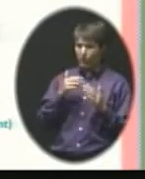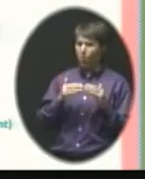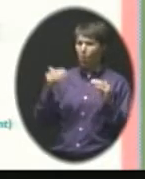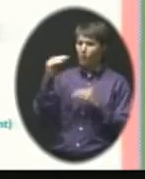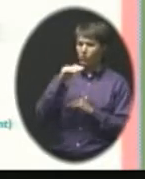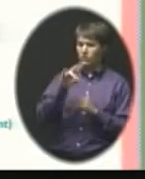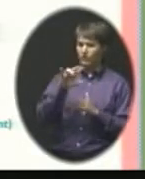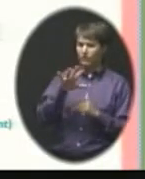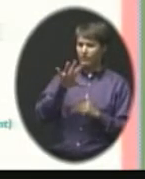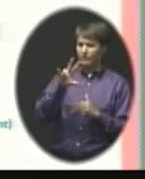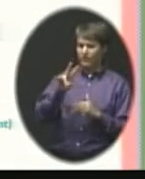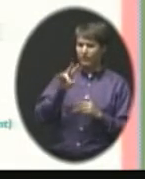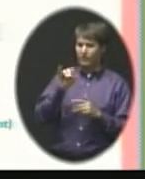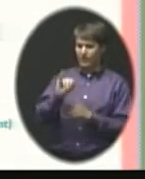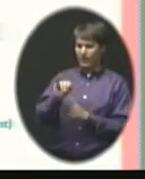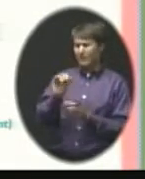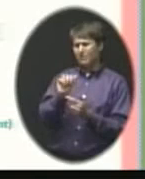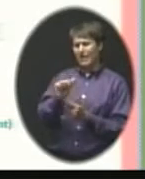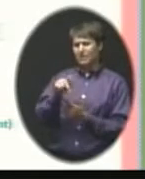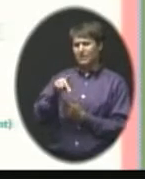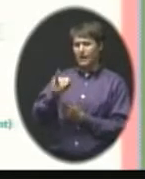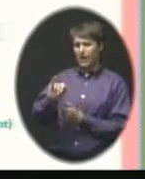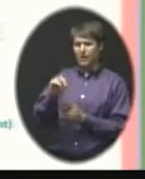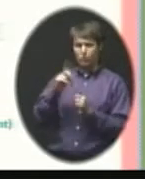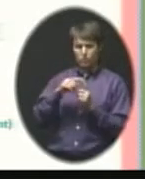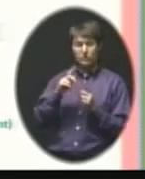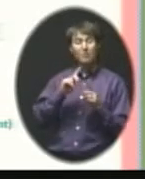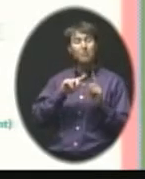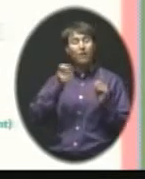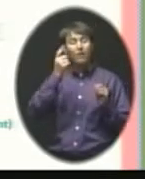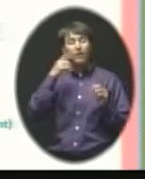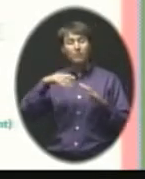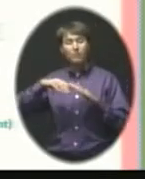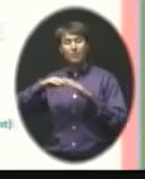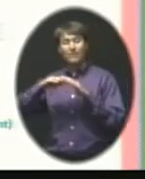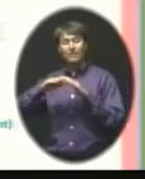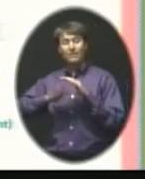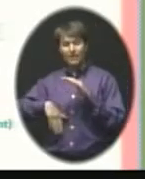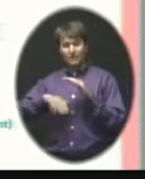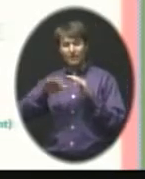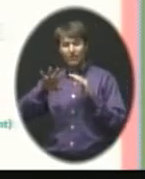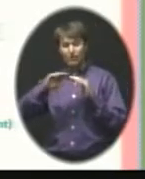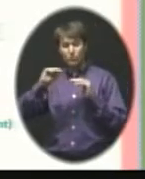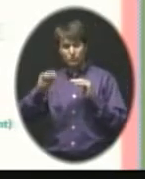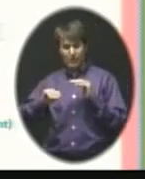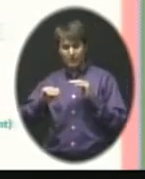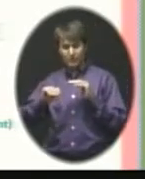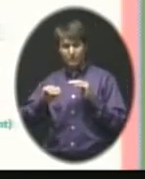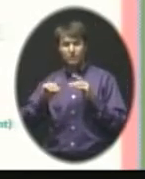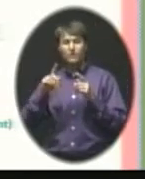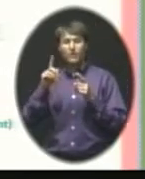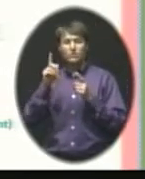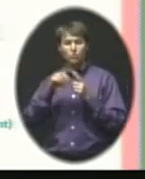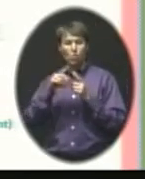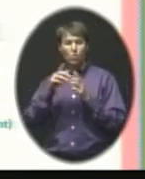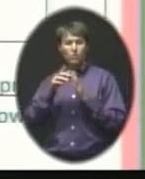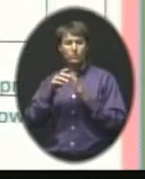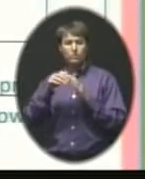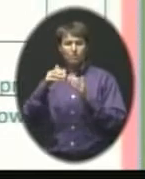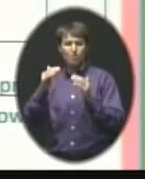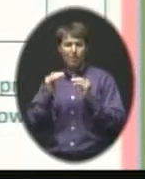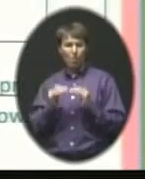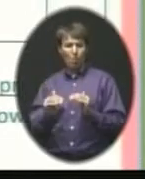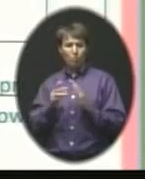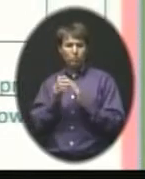757 API points, but you have to have less than 5% of your students scoring below proficient. And because of that,